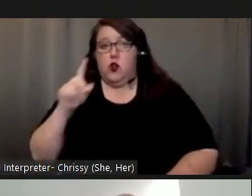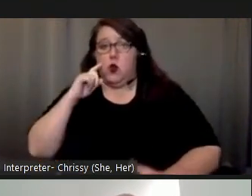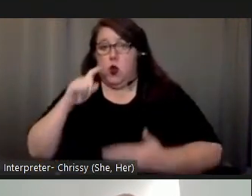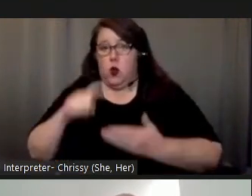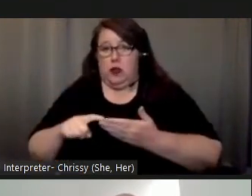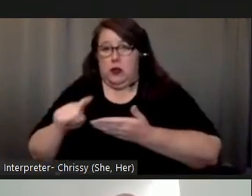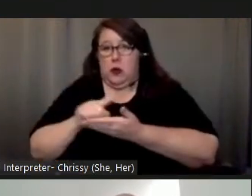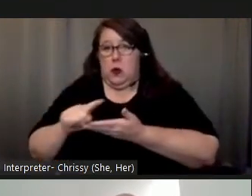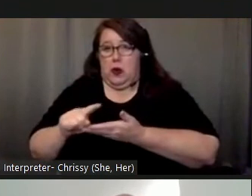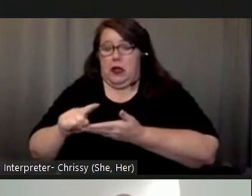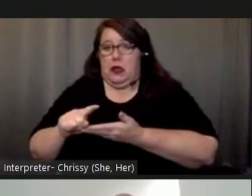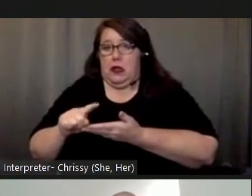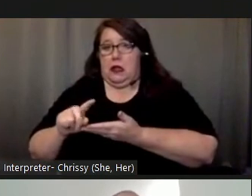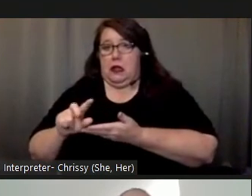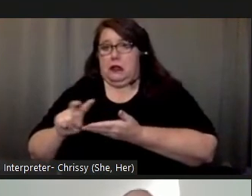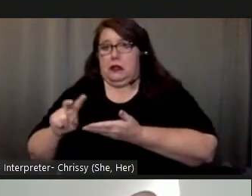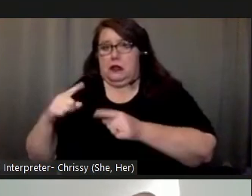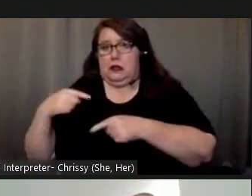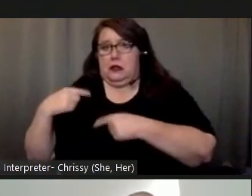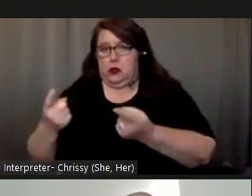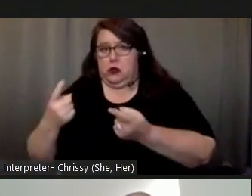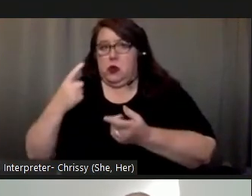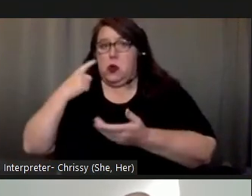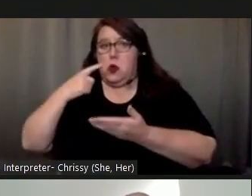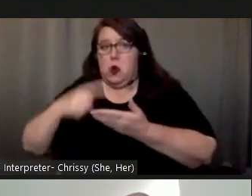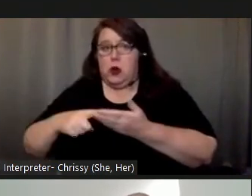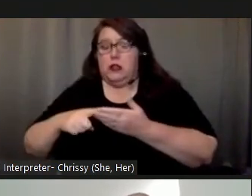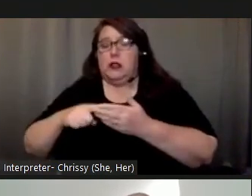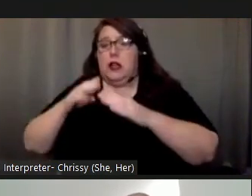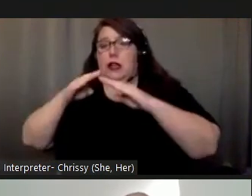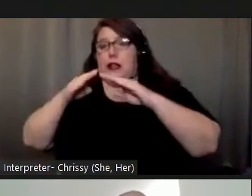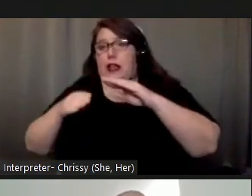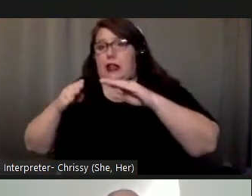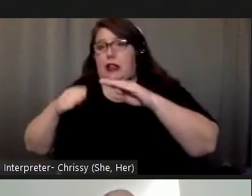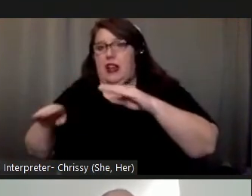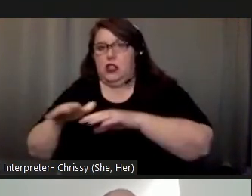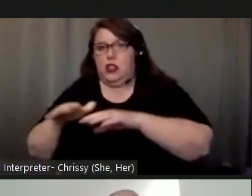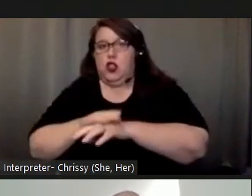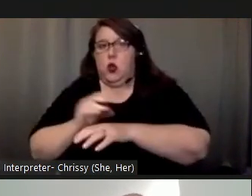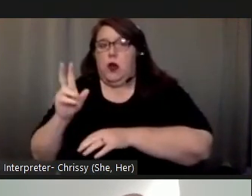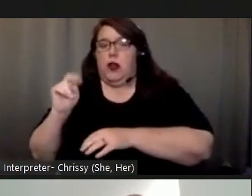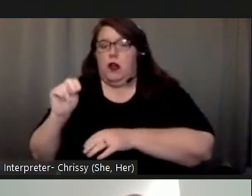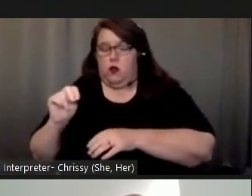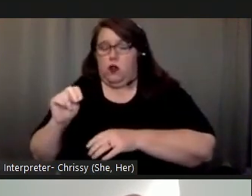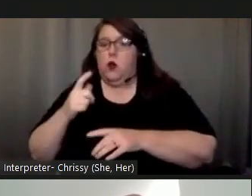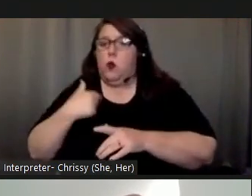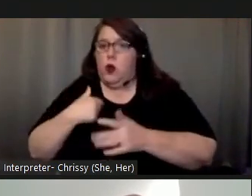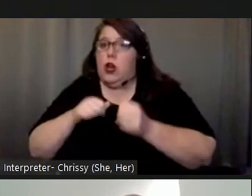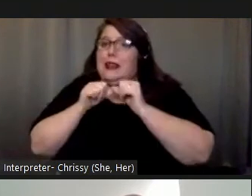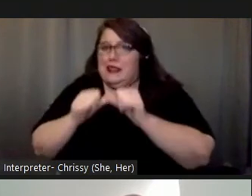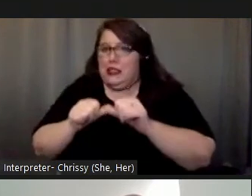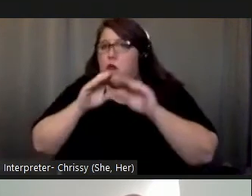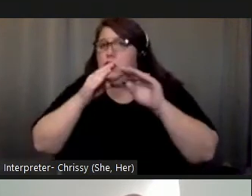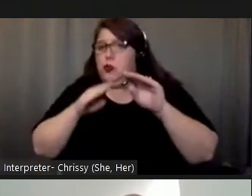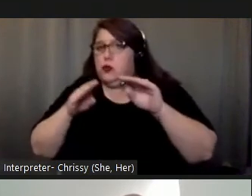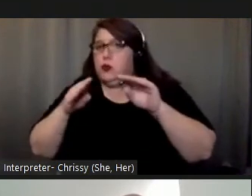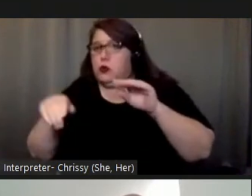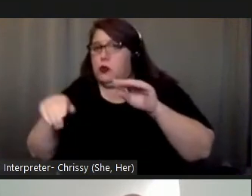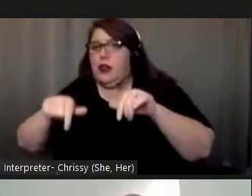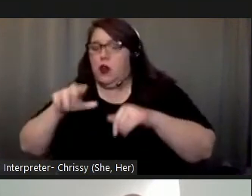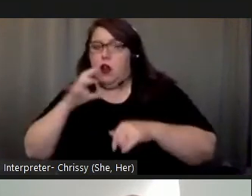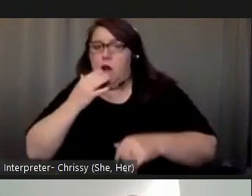or so, we have started to see a slowing of our decline in cases. So while we're continuing to move in the right direction here in Colorado